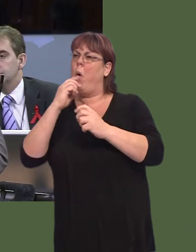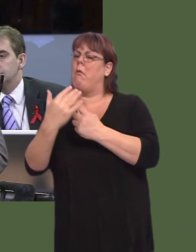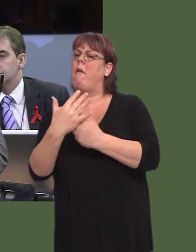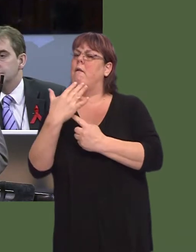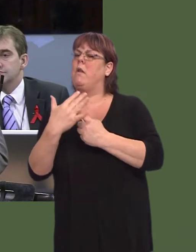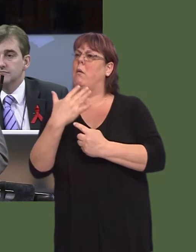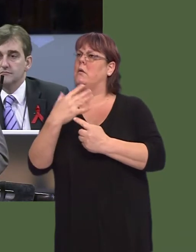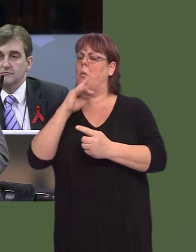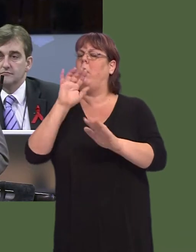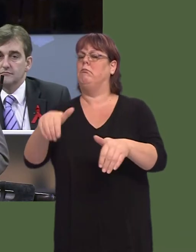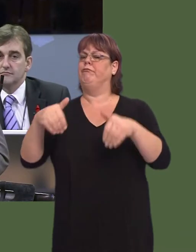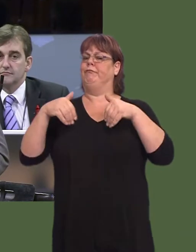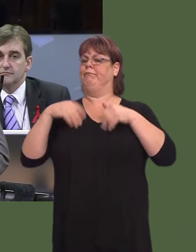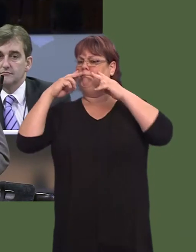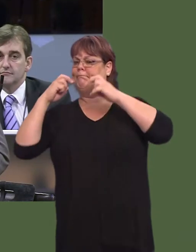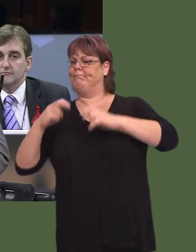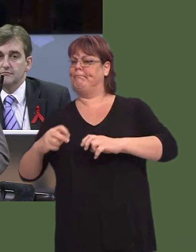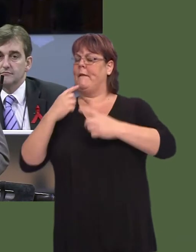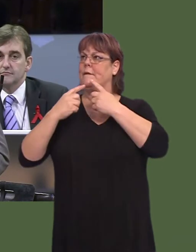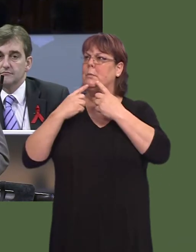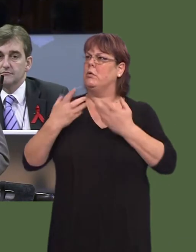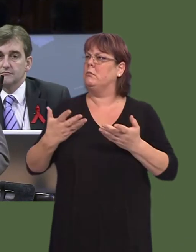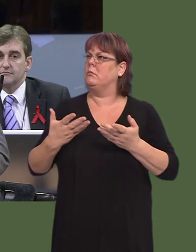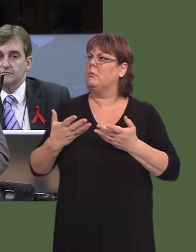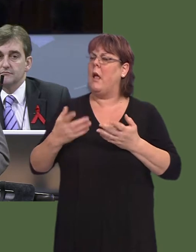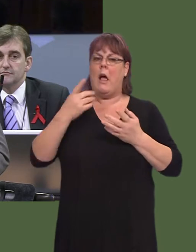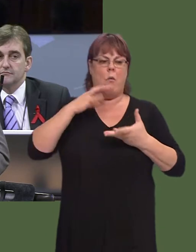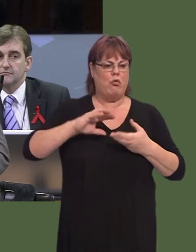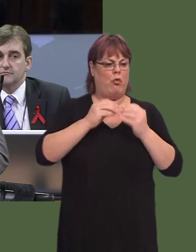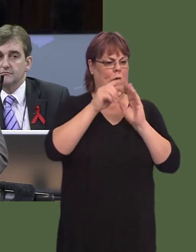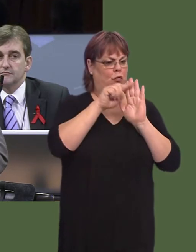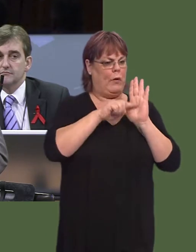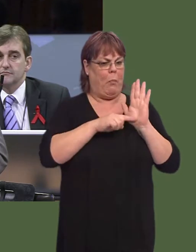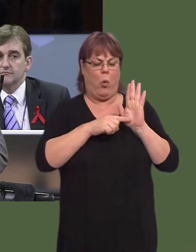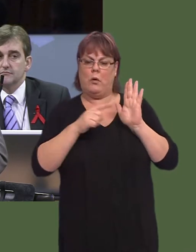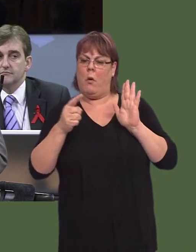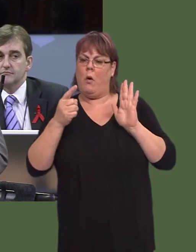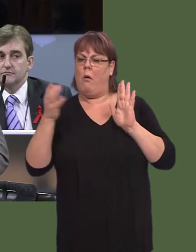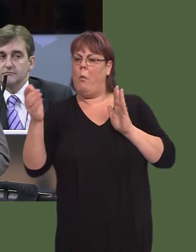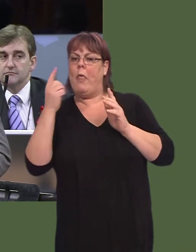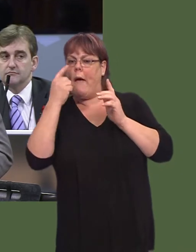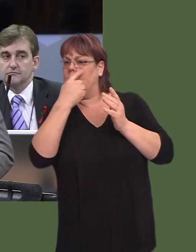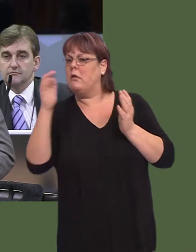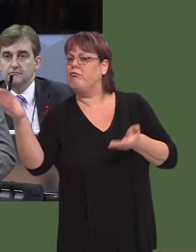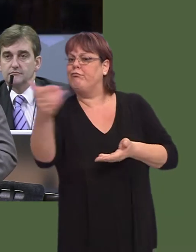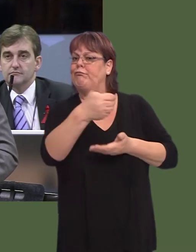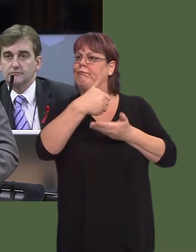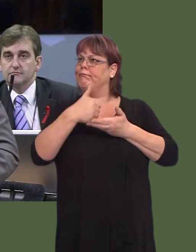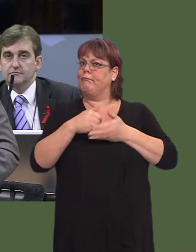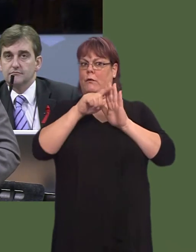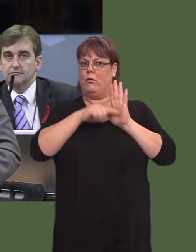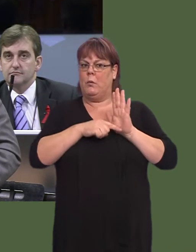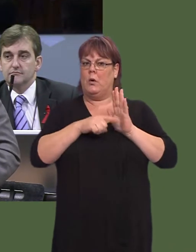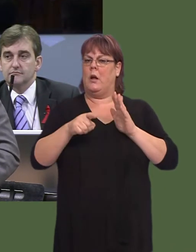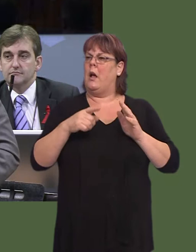the evidence that's given to the committee and ultimately determine and provide a report based on that evidence. It was